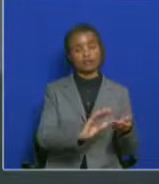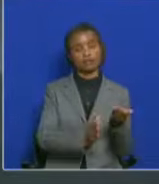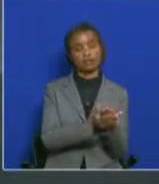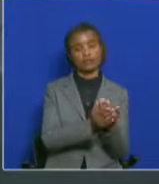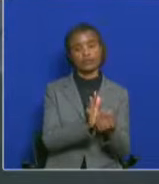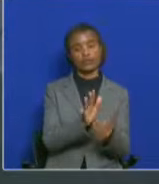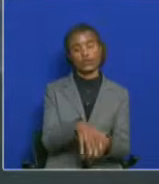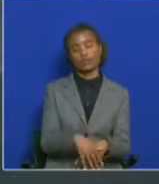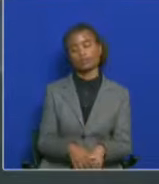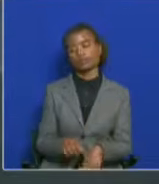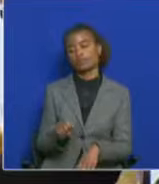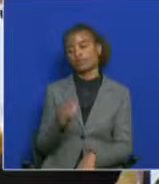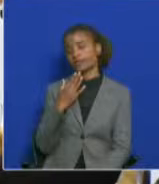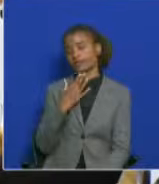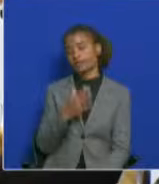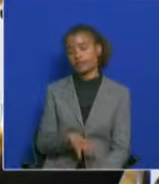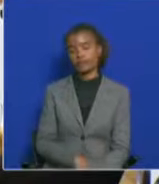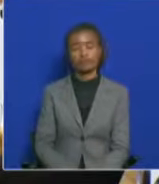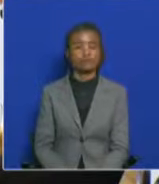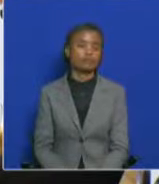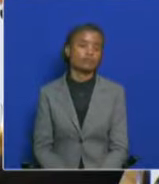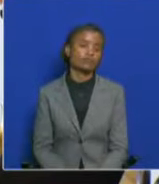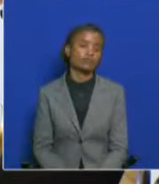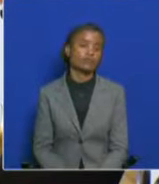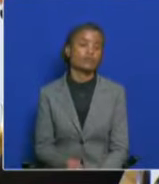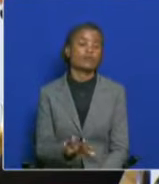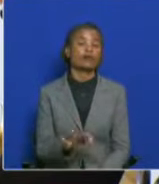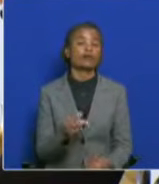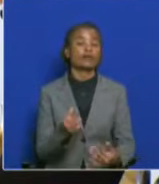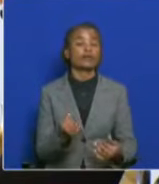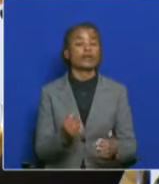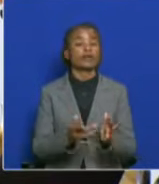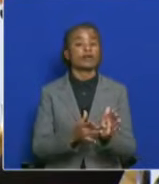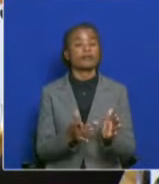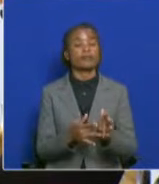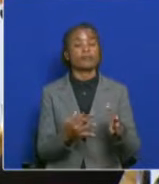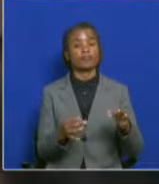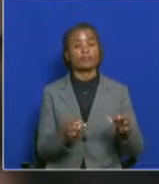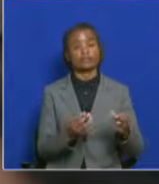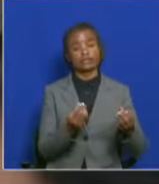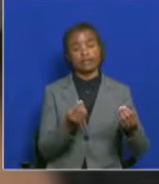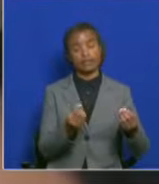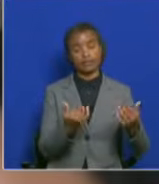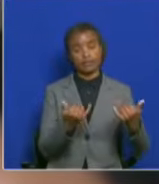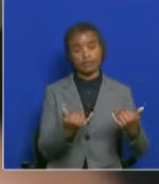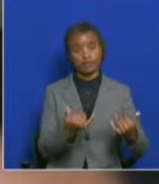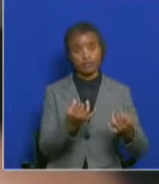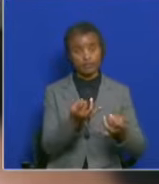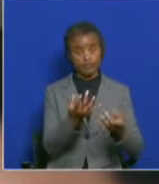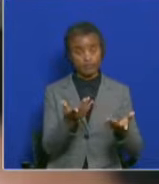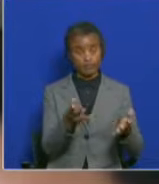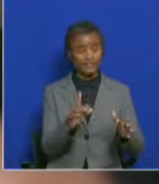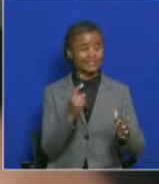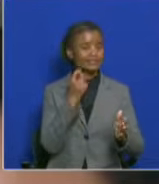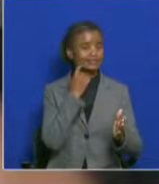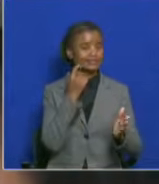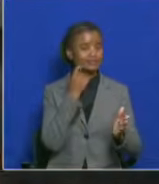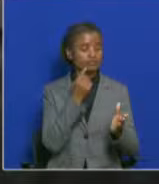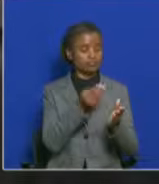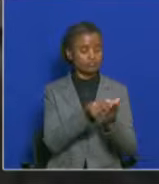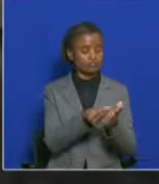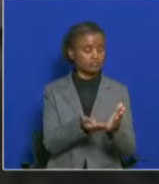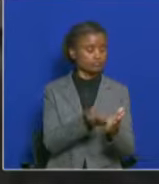So I've referred to the page numbers now, so they should be easy to pull out. These, just for repetition's sake,